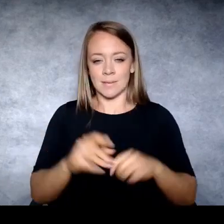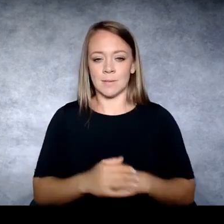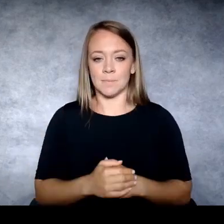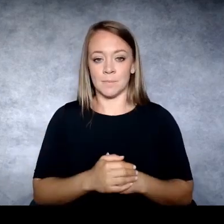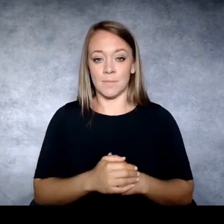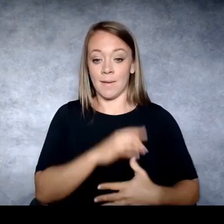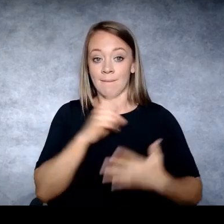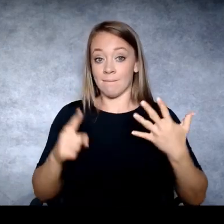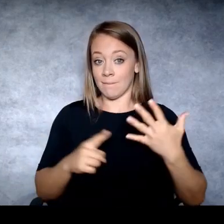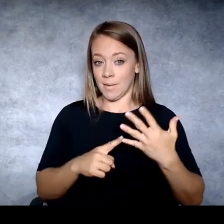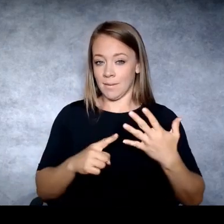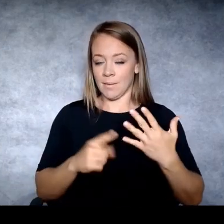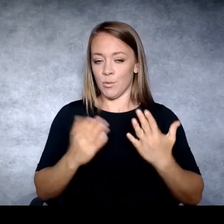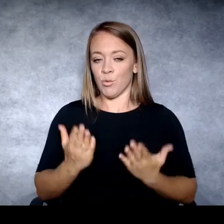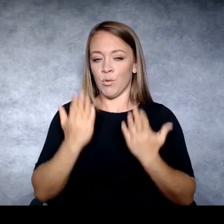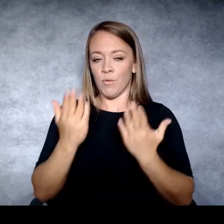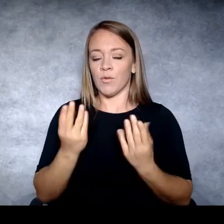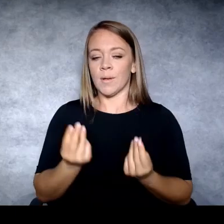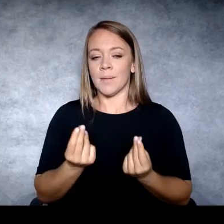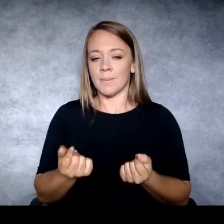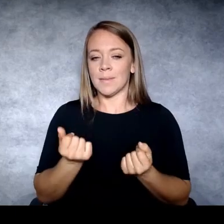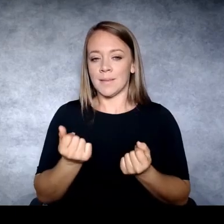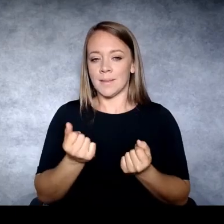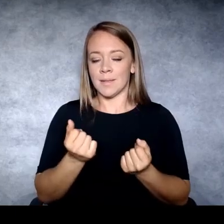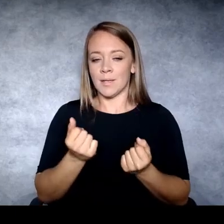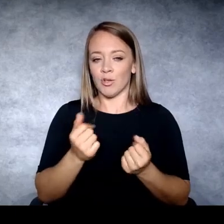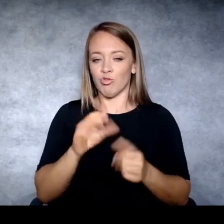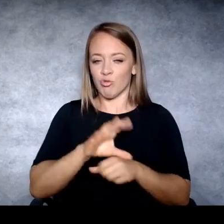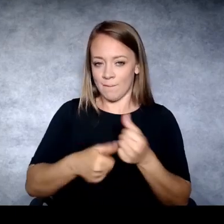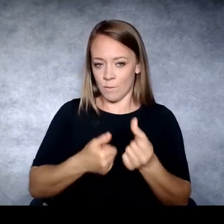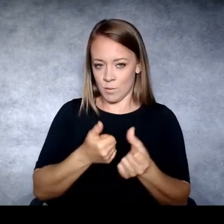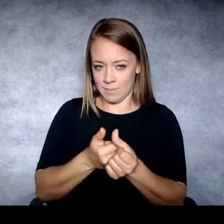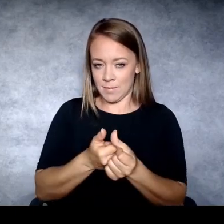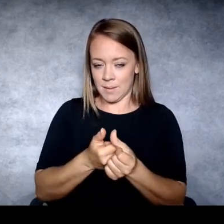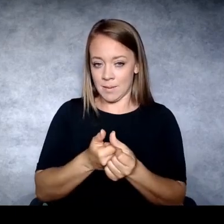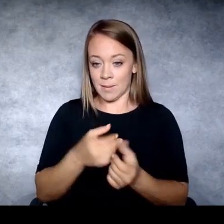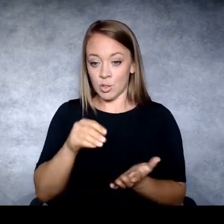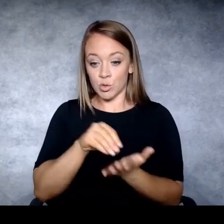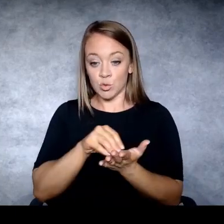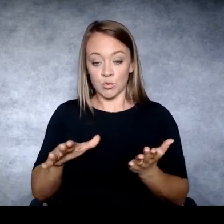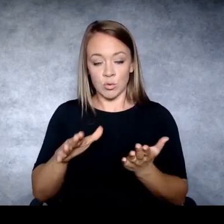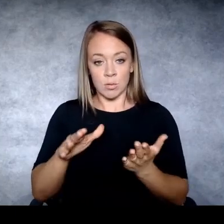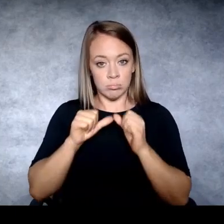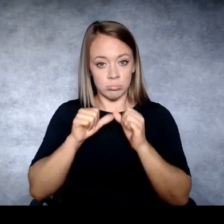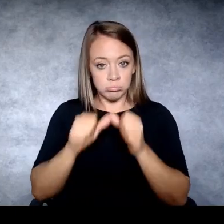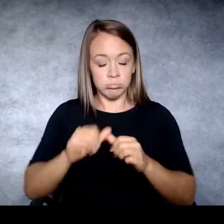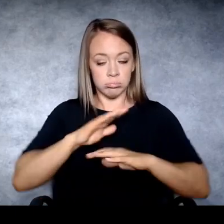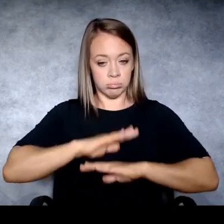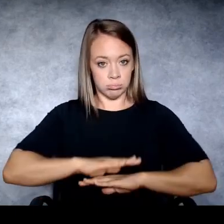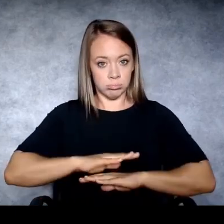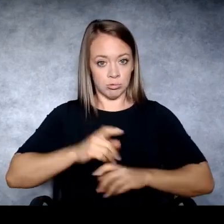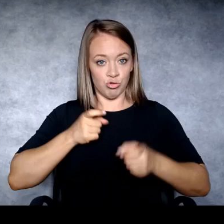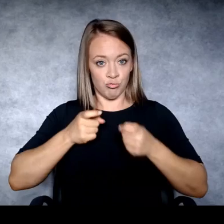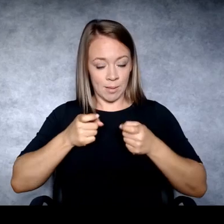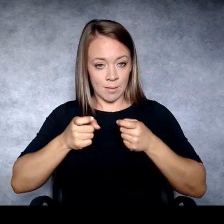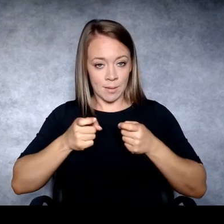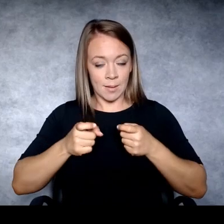Finally, offer immediate and specific reinforcement. When a student stays regulated using noise-canceling headphones,